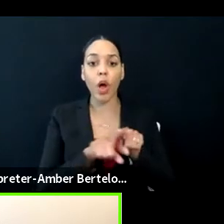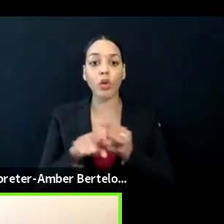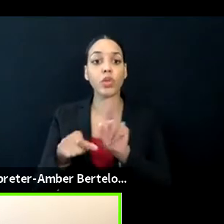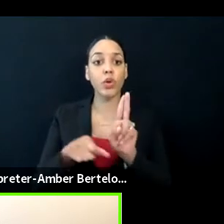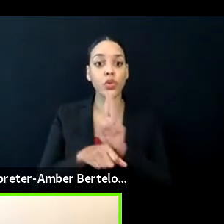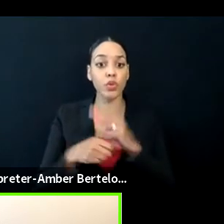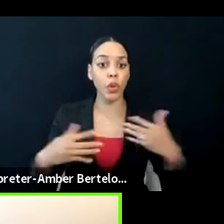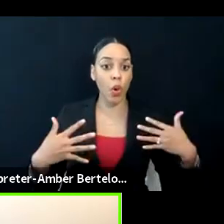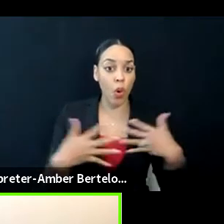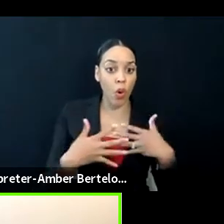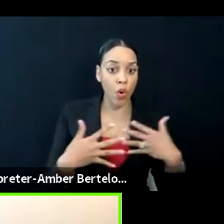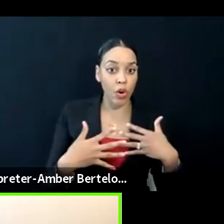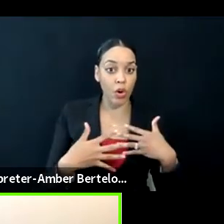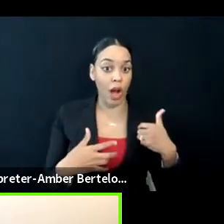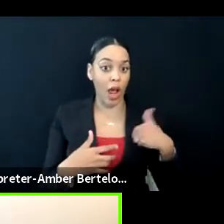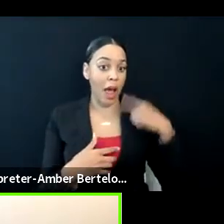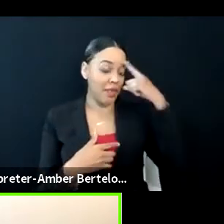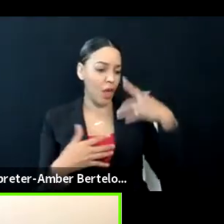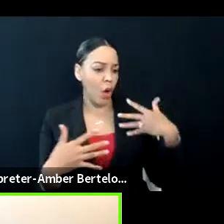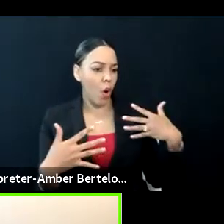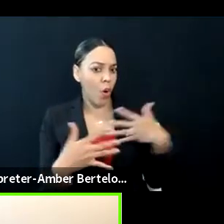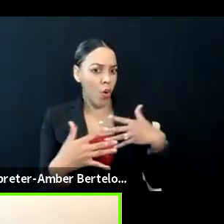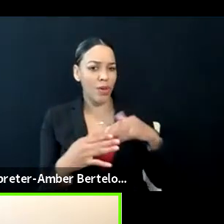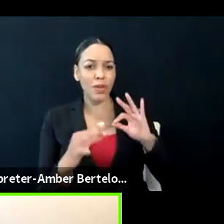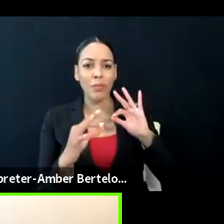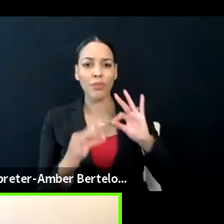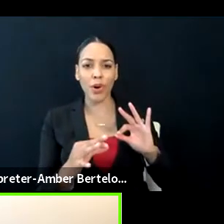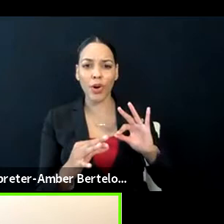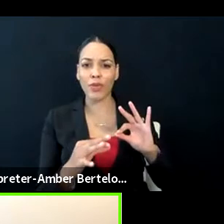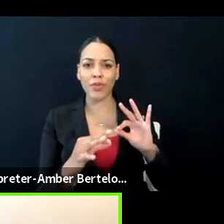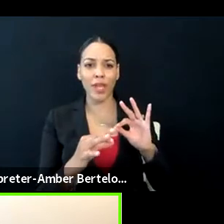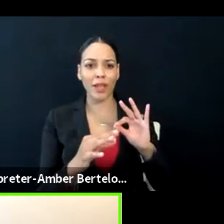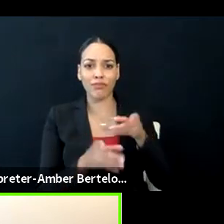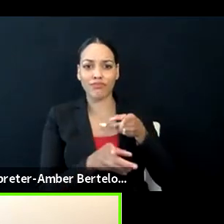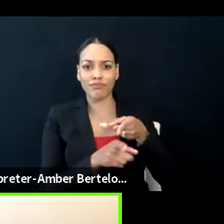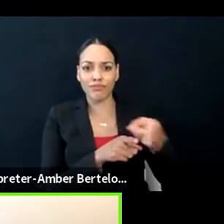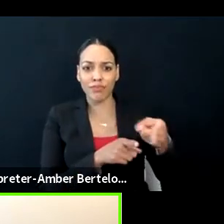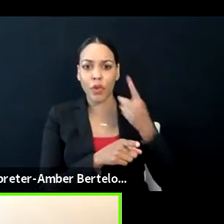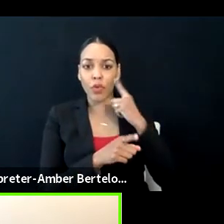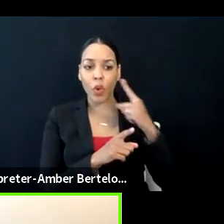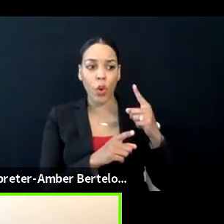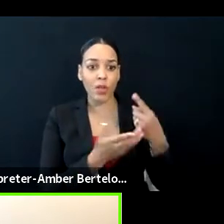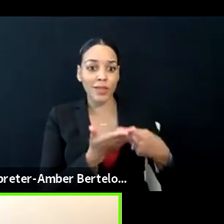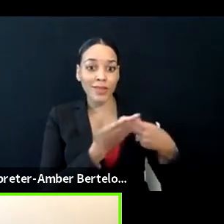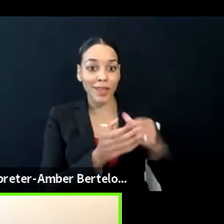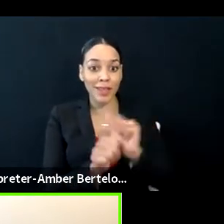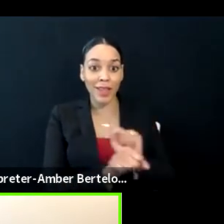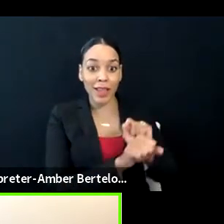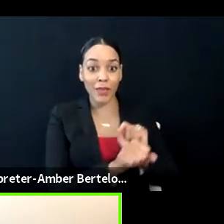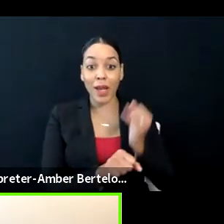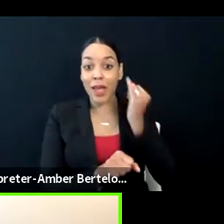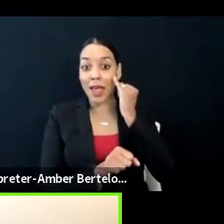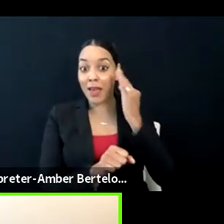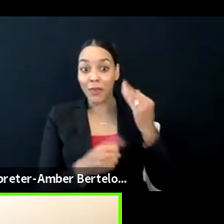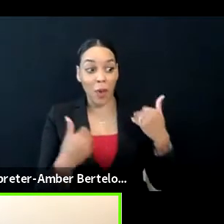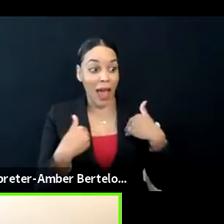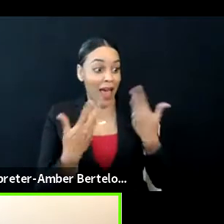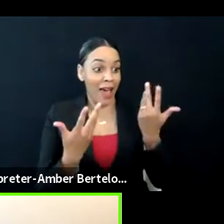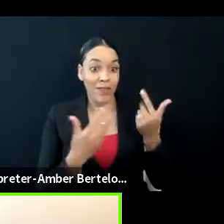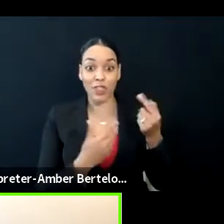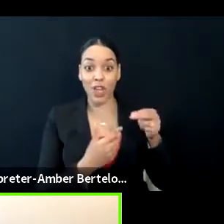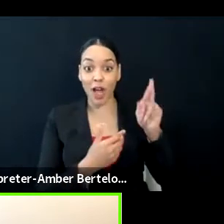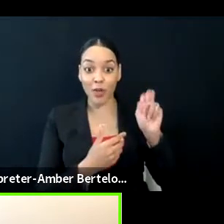think horror is the perfect genre to explore slavery. If there ever was a genre to